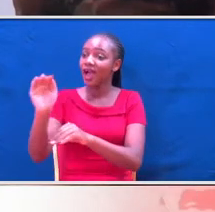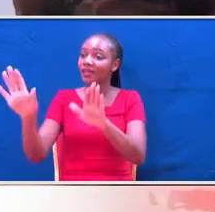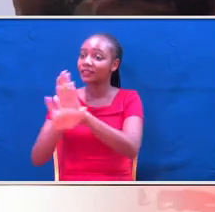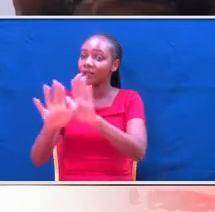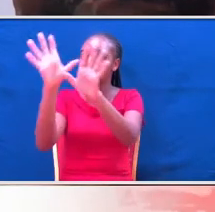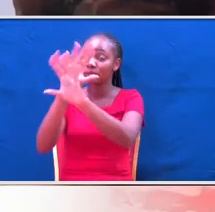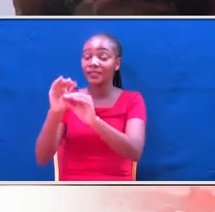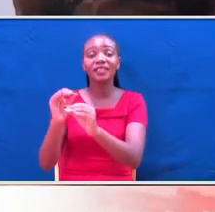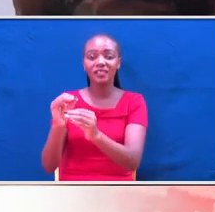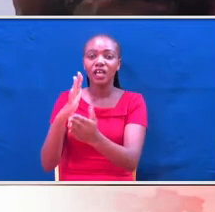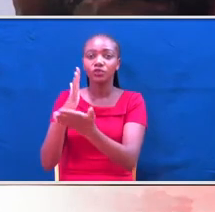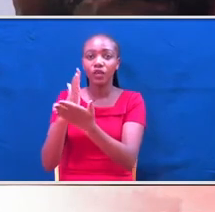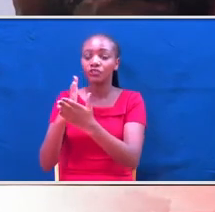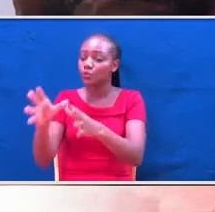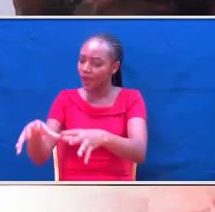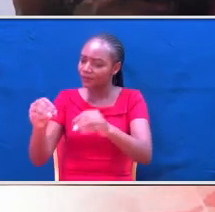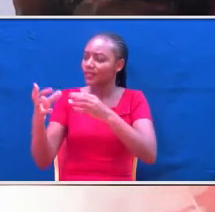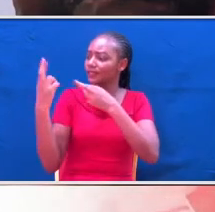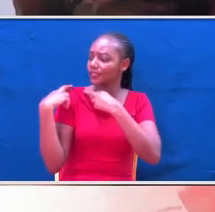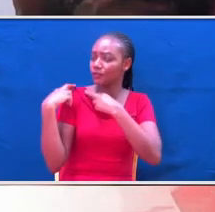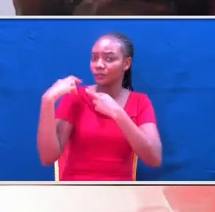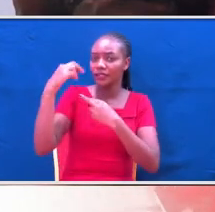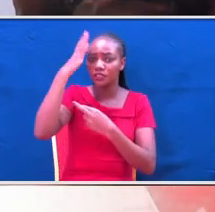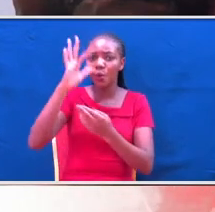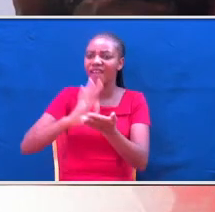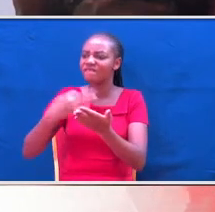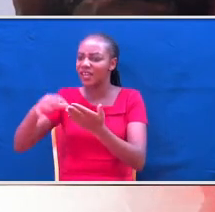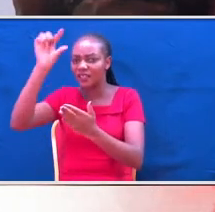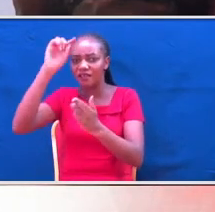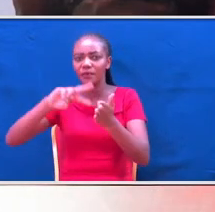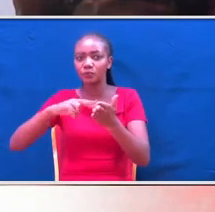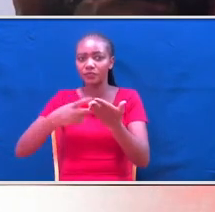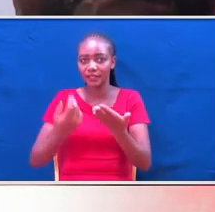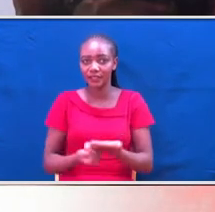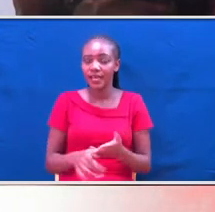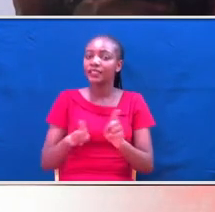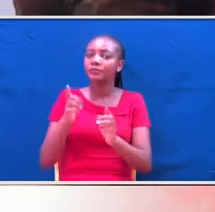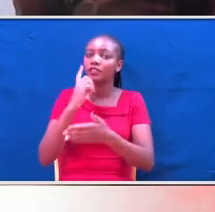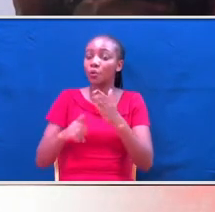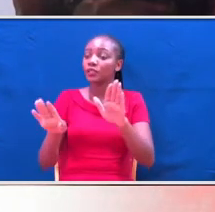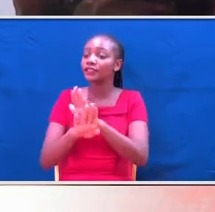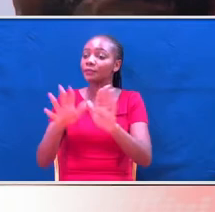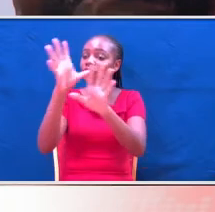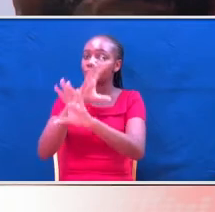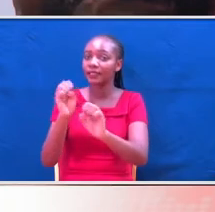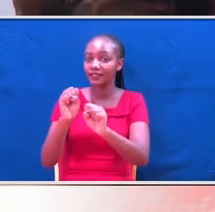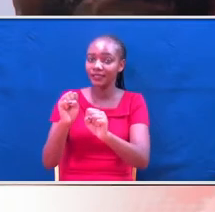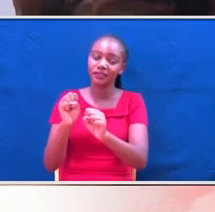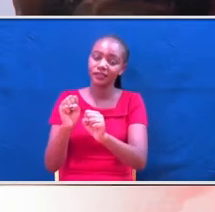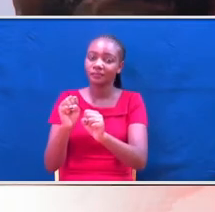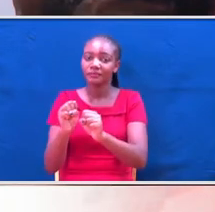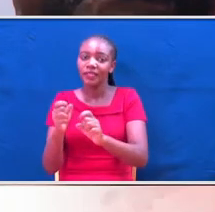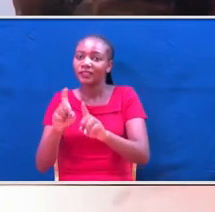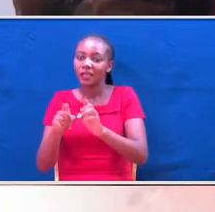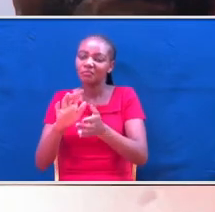William Ruto to take responsibility for failed government projects, terming the DP's association with the good side